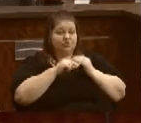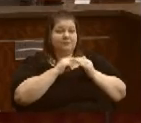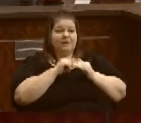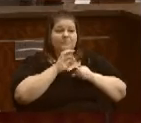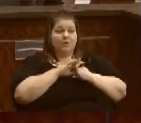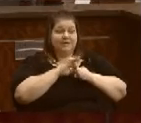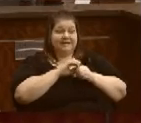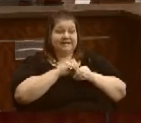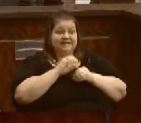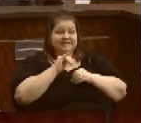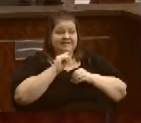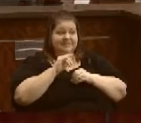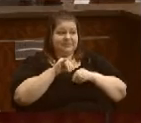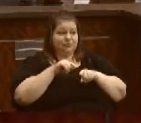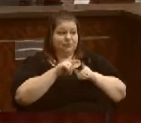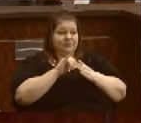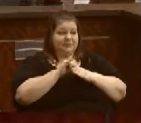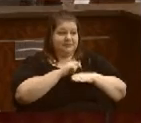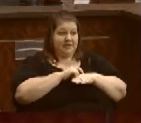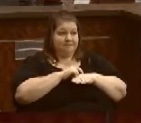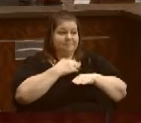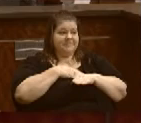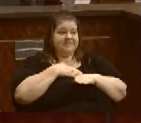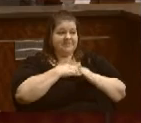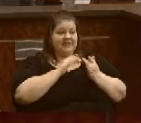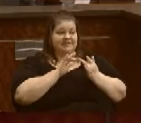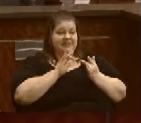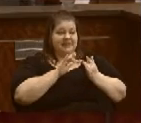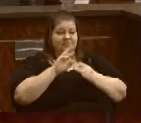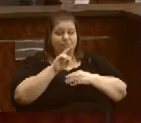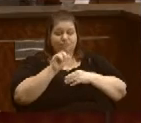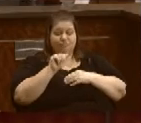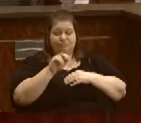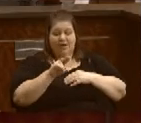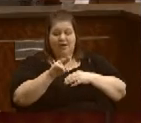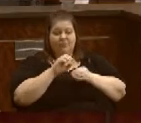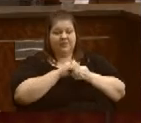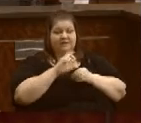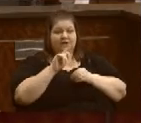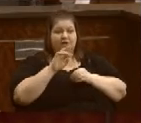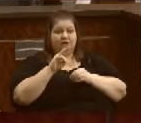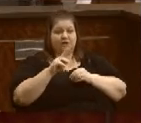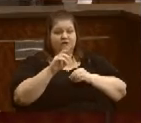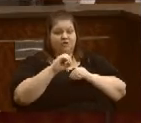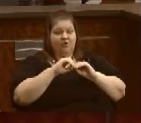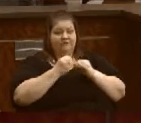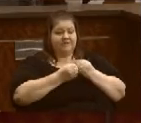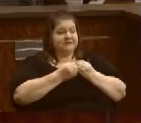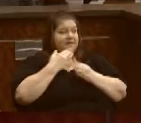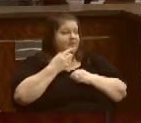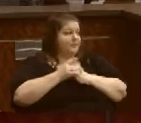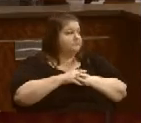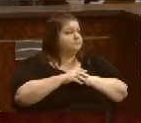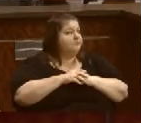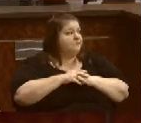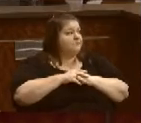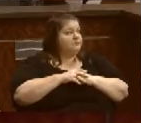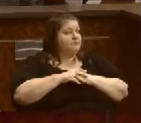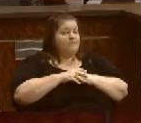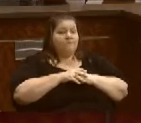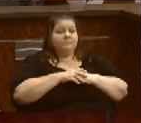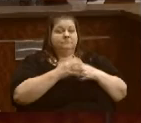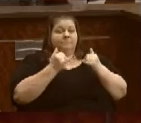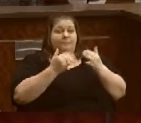city during this critical time, please contact Ms. Rao in the clerk's office this week. Thank you. At